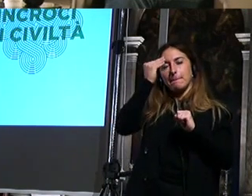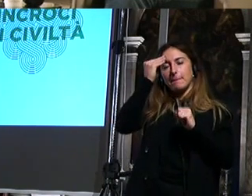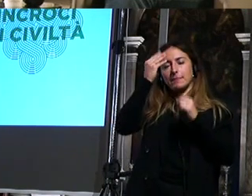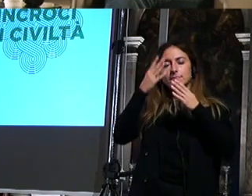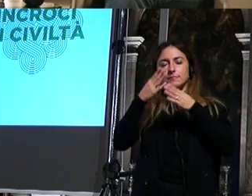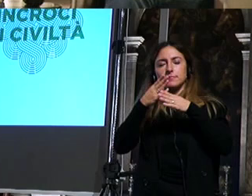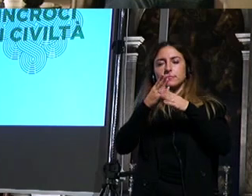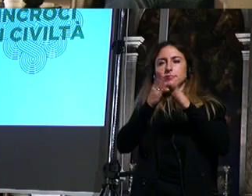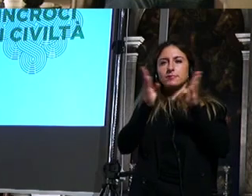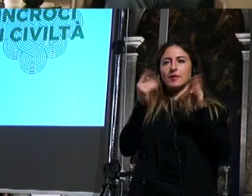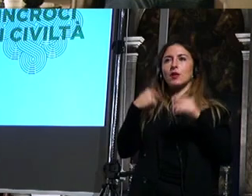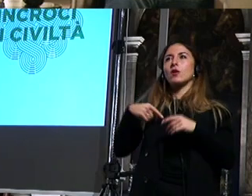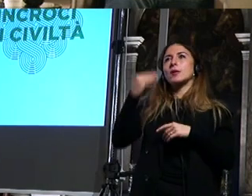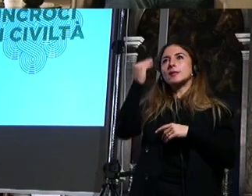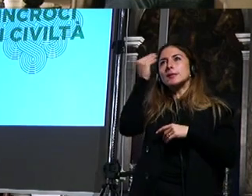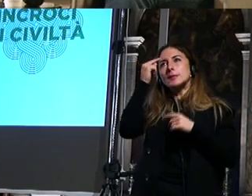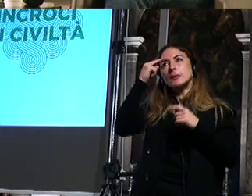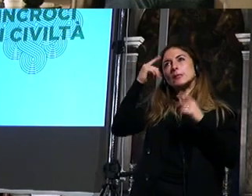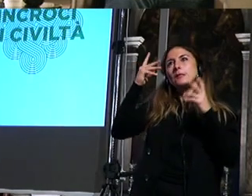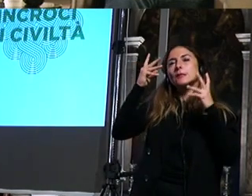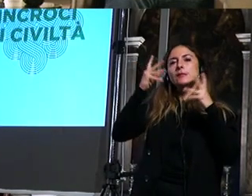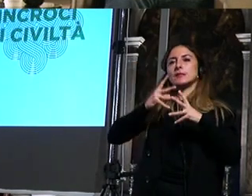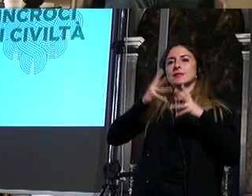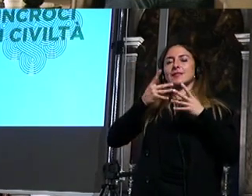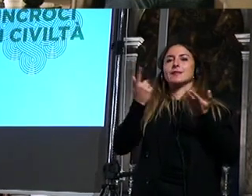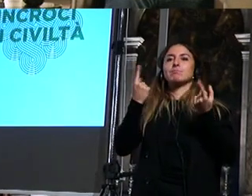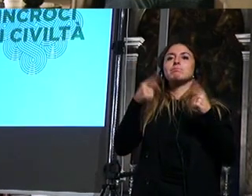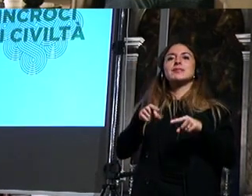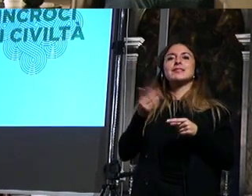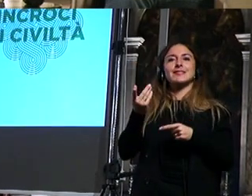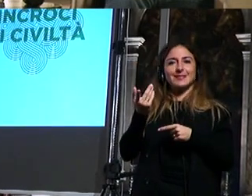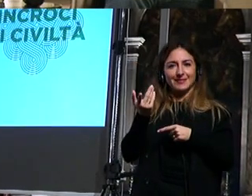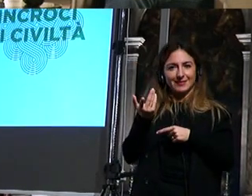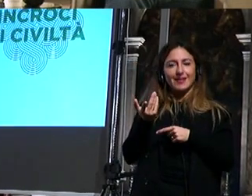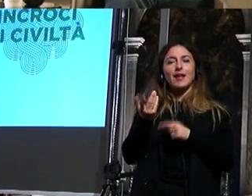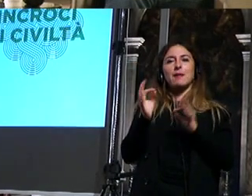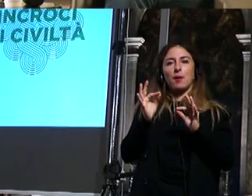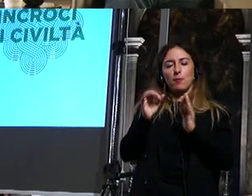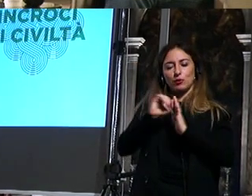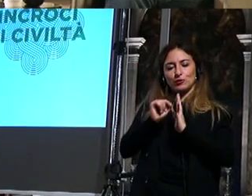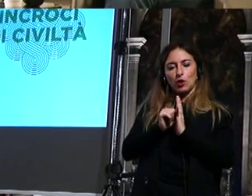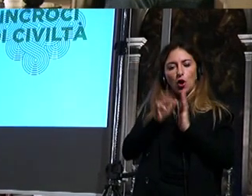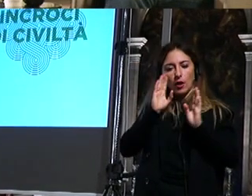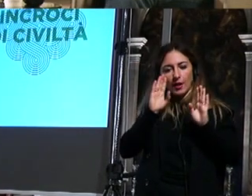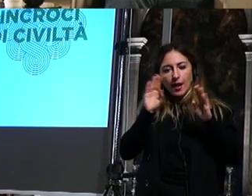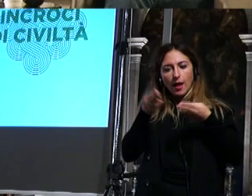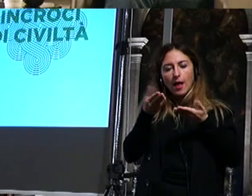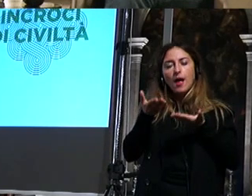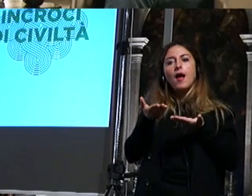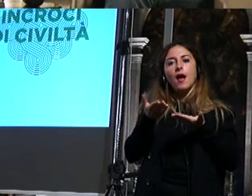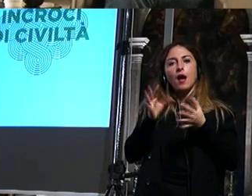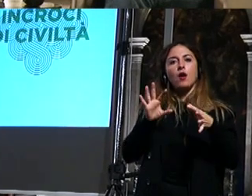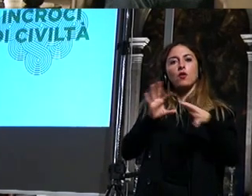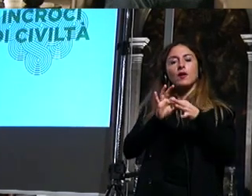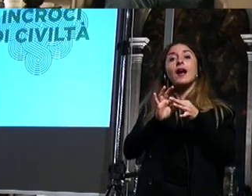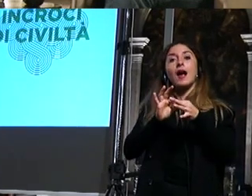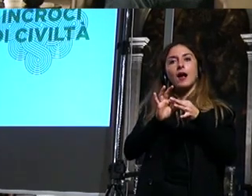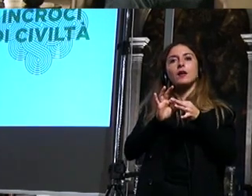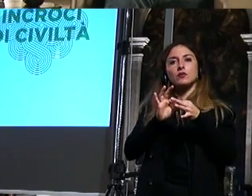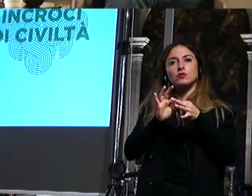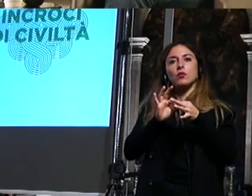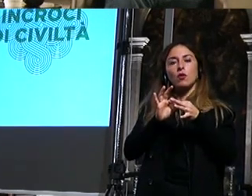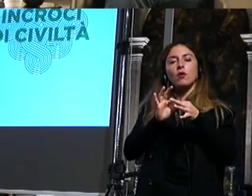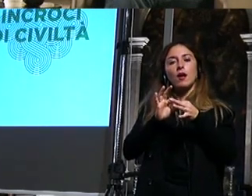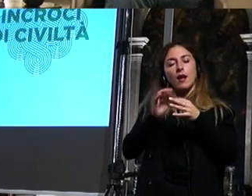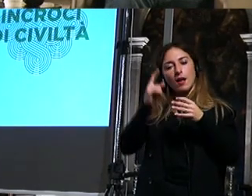this is very much a story about the process of forgetting, but because of course to get